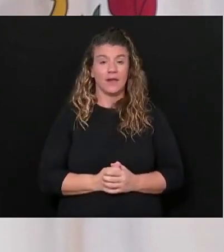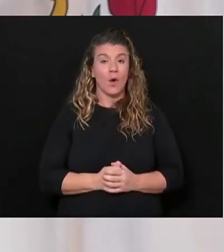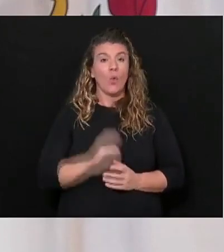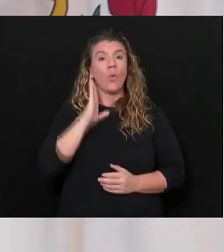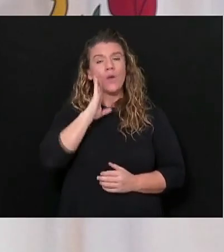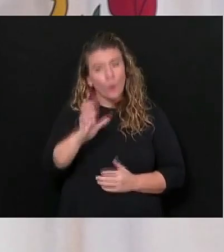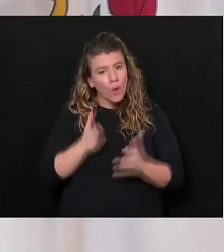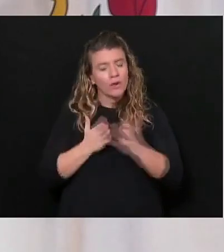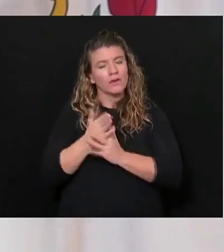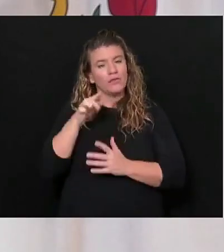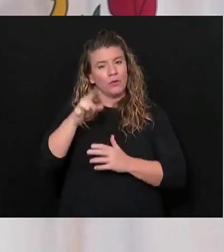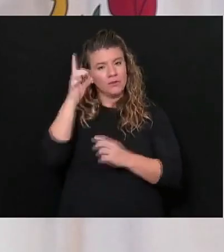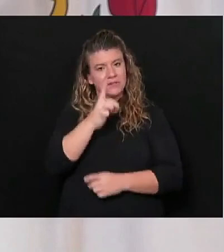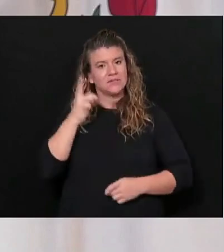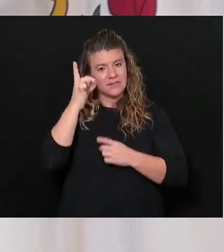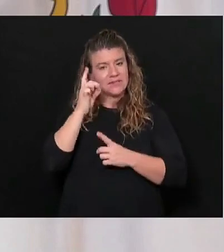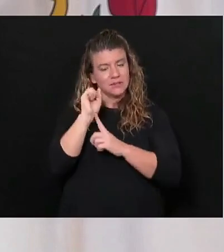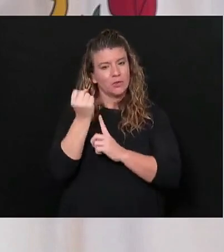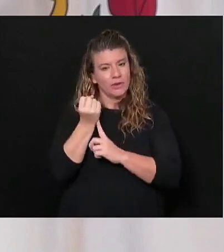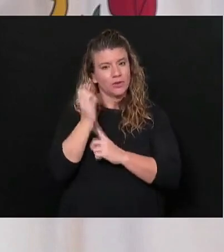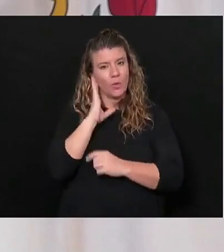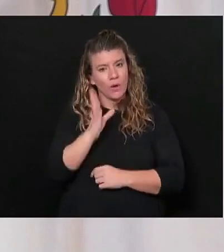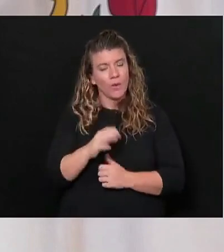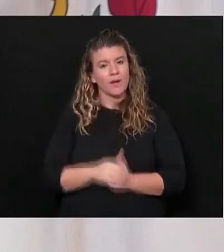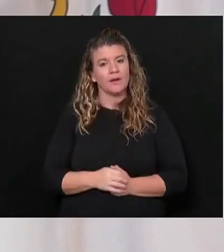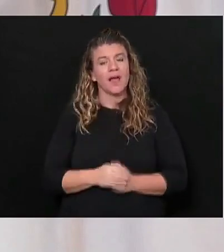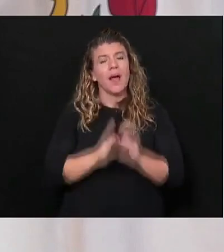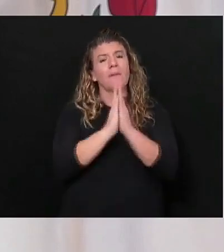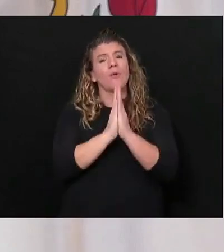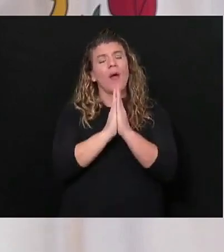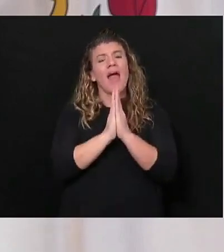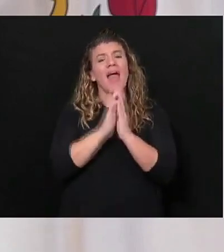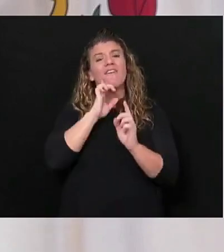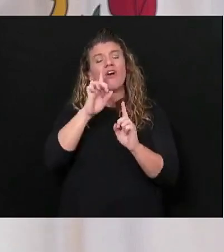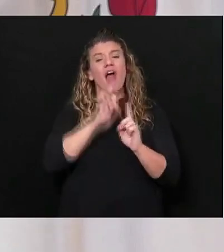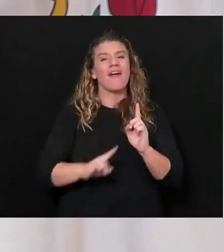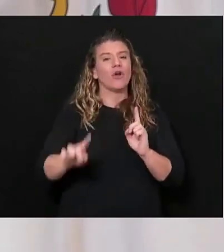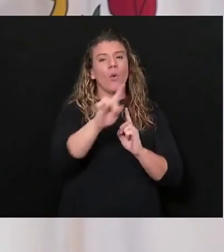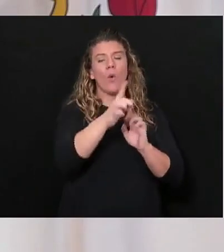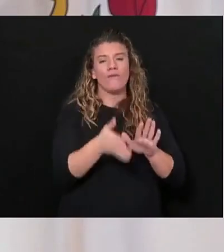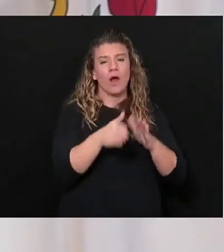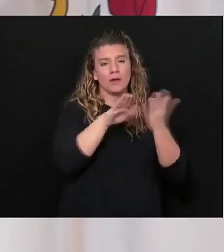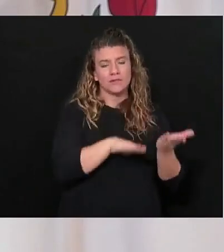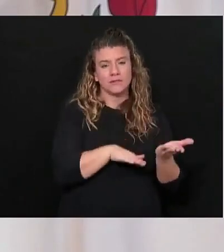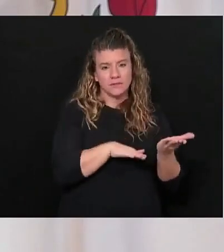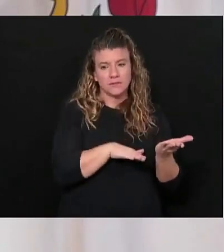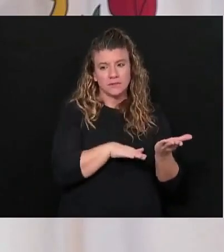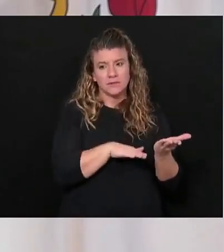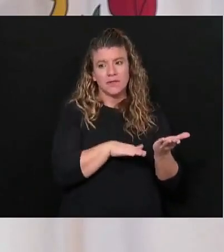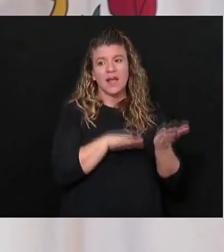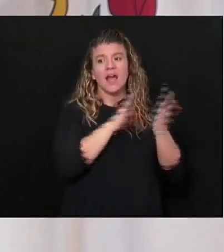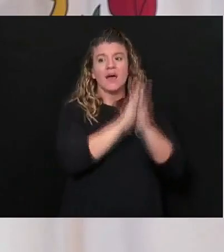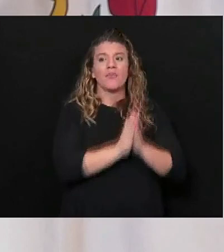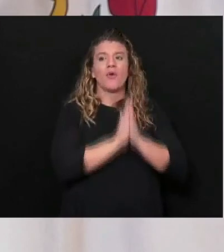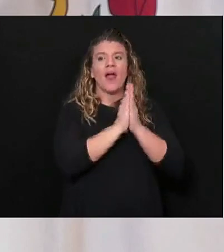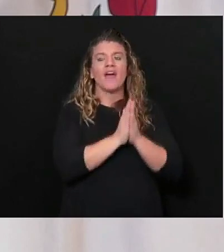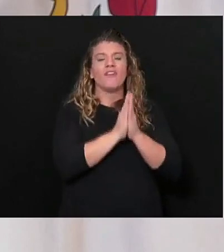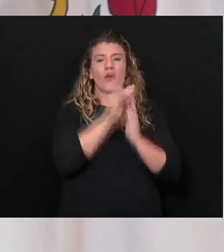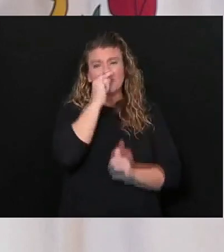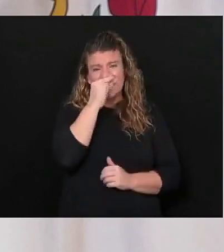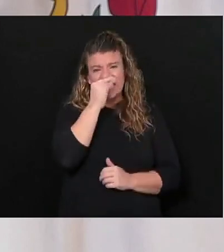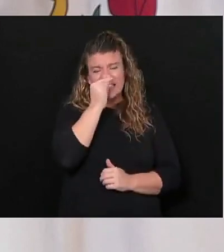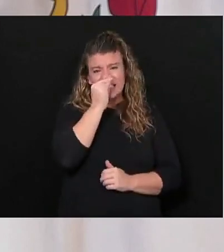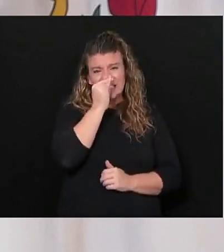going to get through this. Say a big prayer for all those that we've lost. Say a prayer, too, for those kids